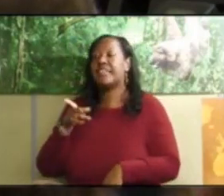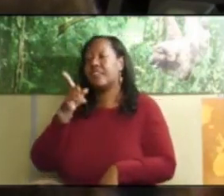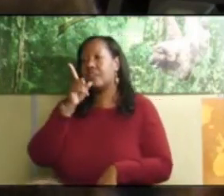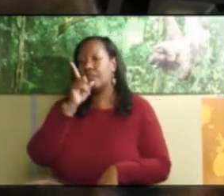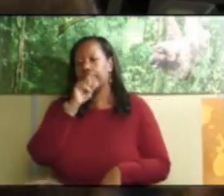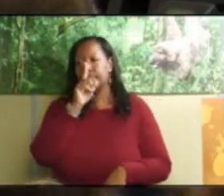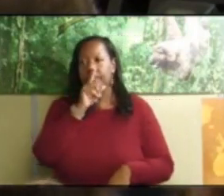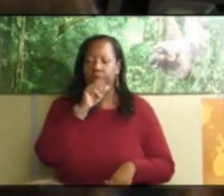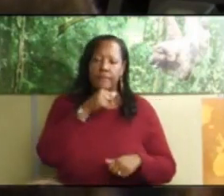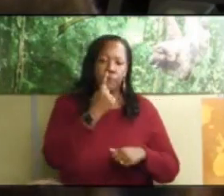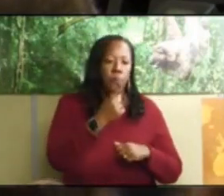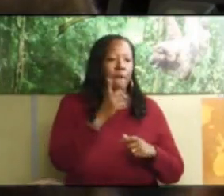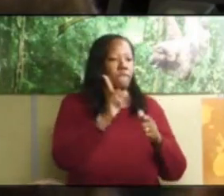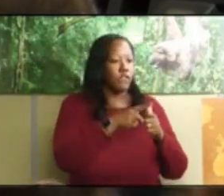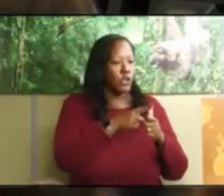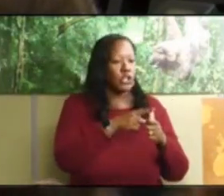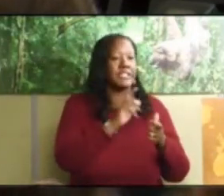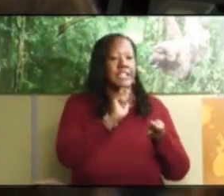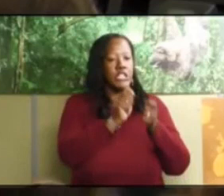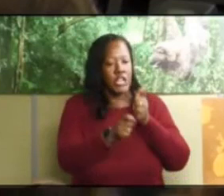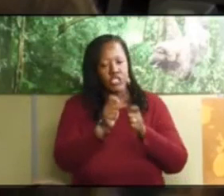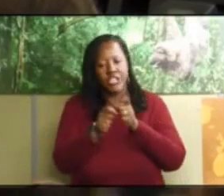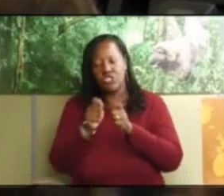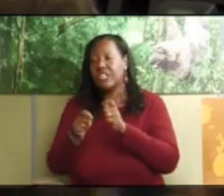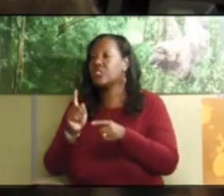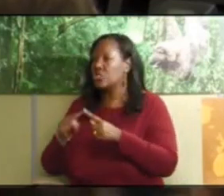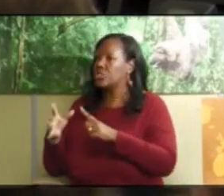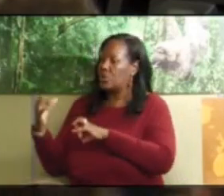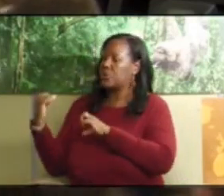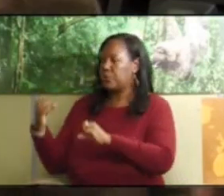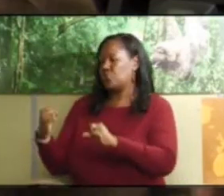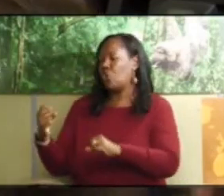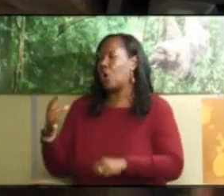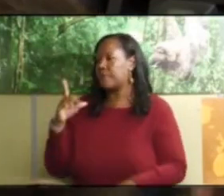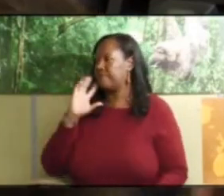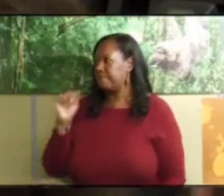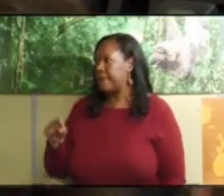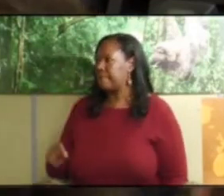different versions, and so it's pretty robust. That I think, yeah.